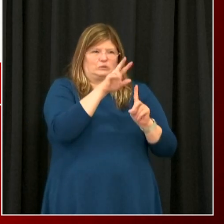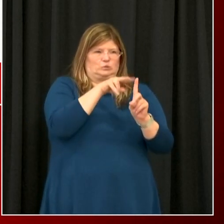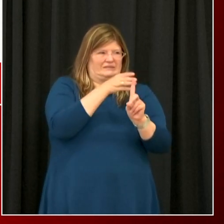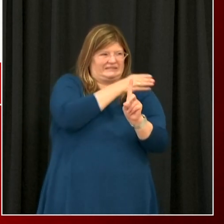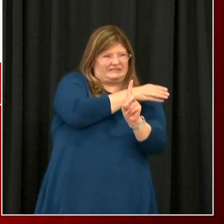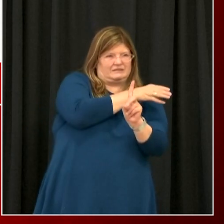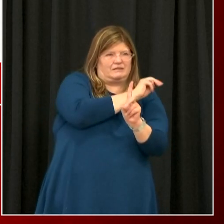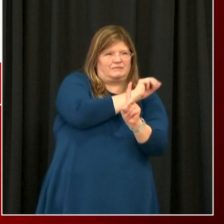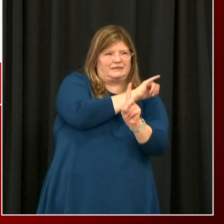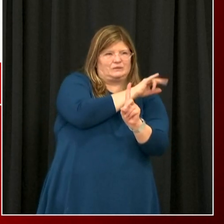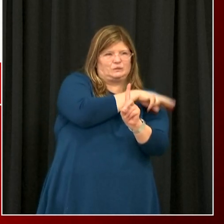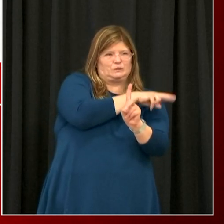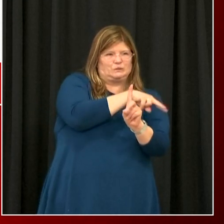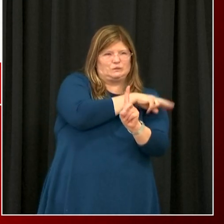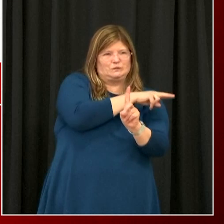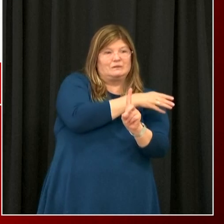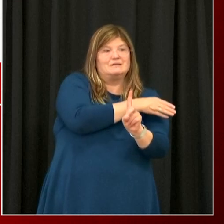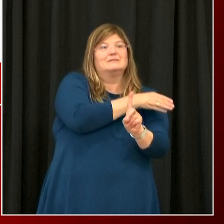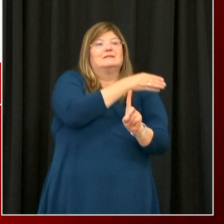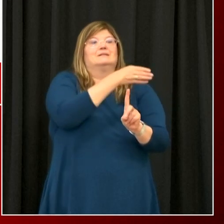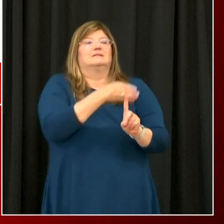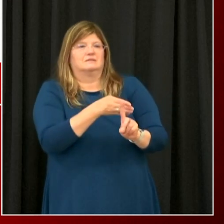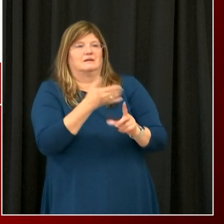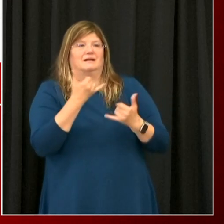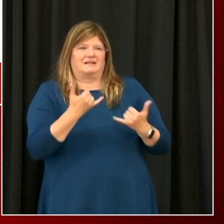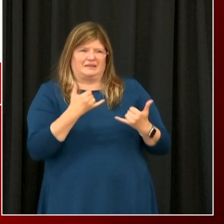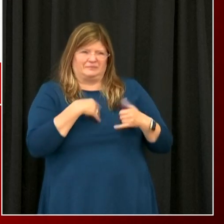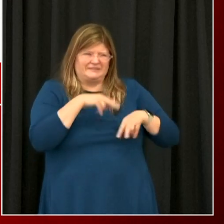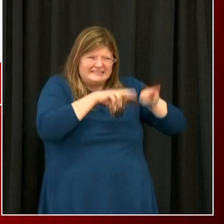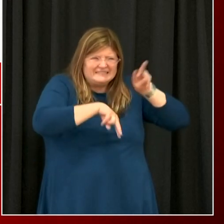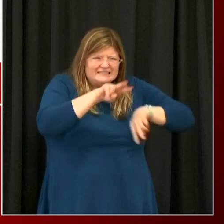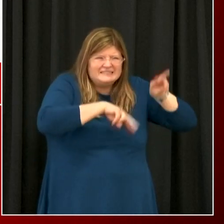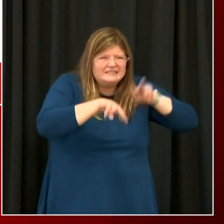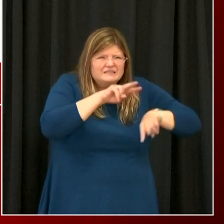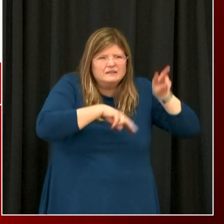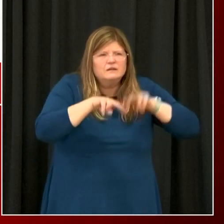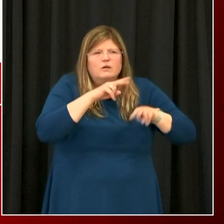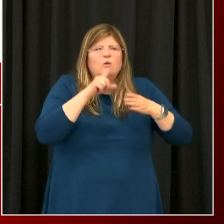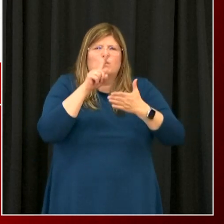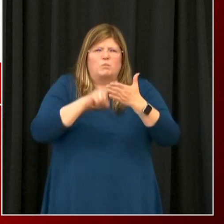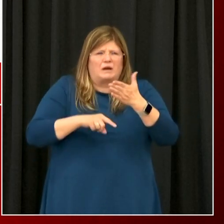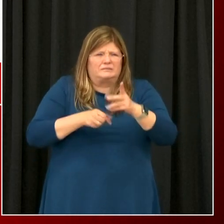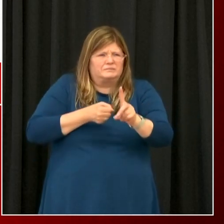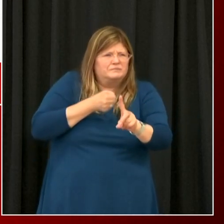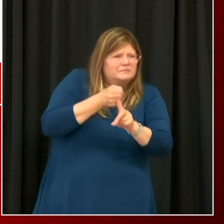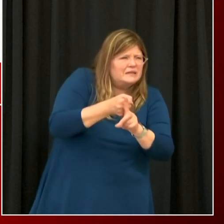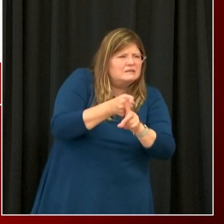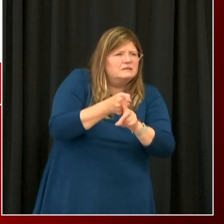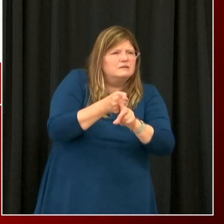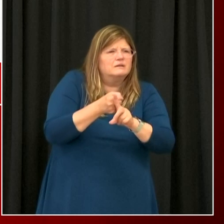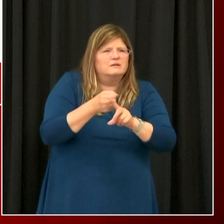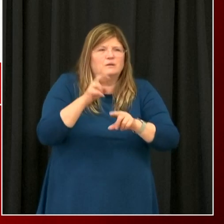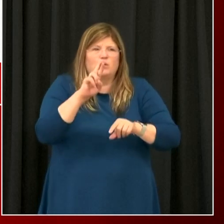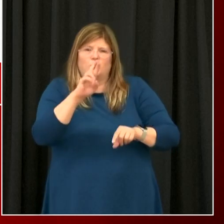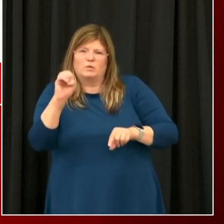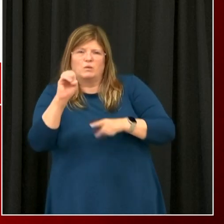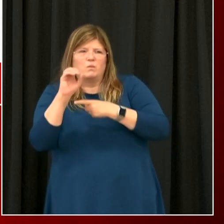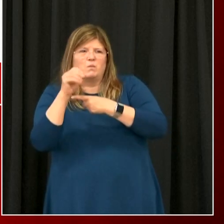really begin to make observations around the impact of the phased reopening, that time